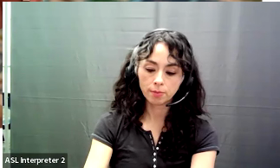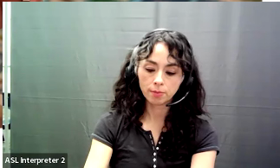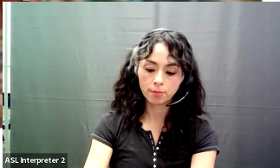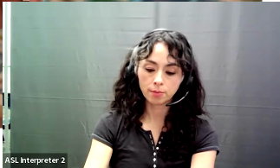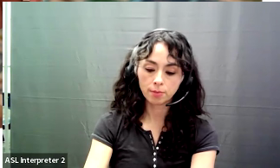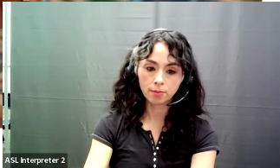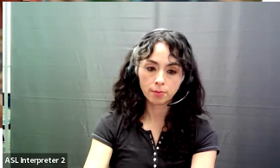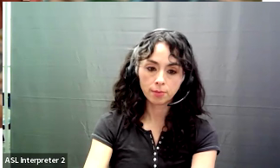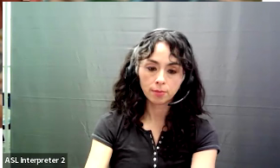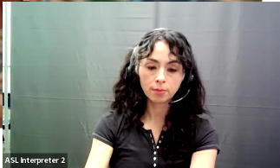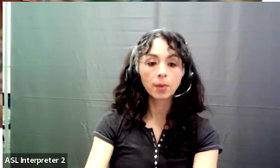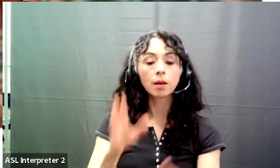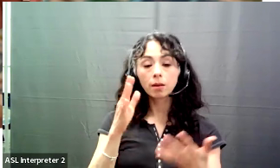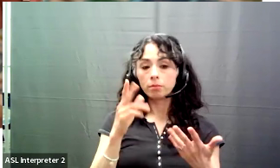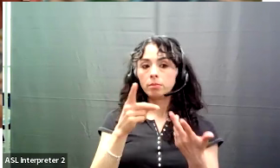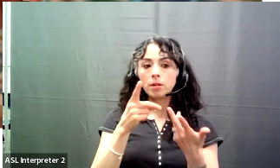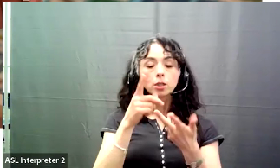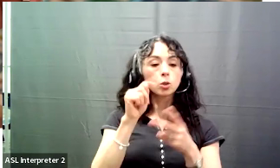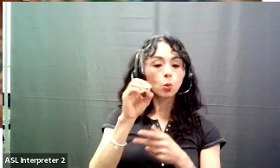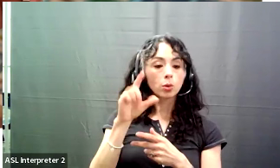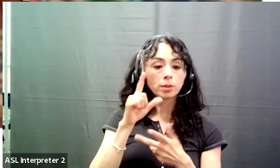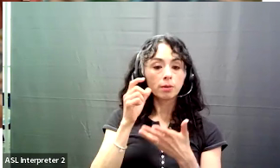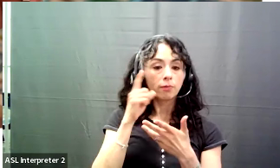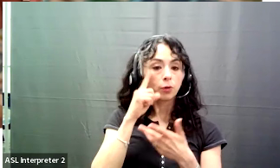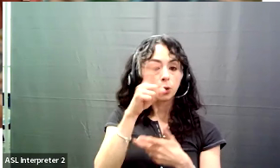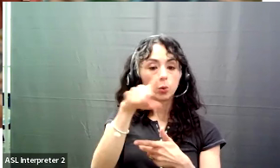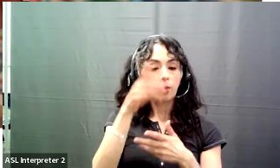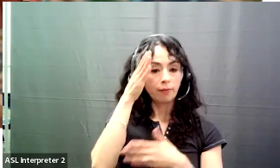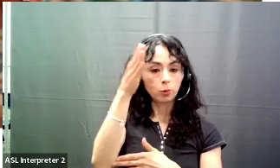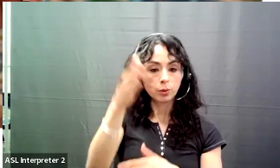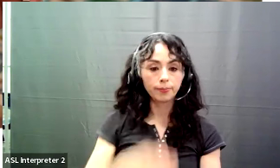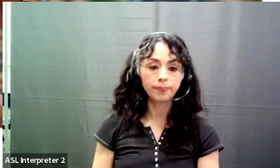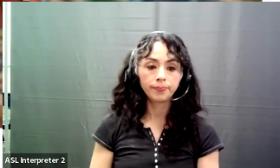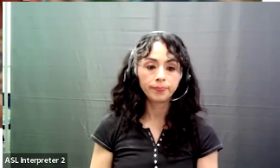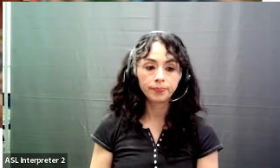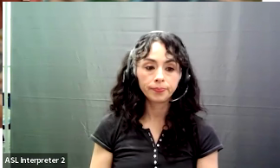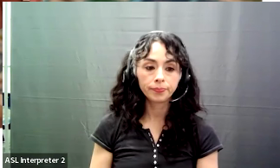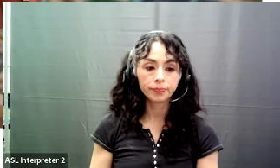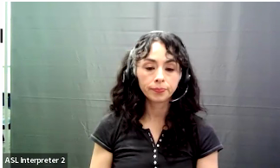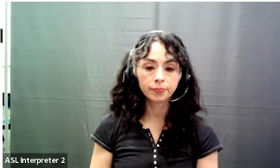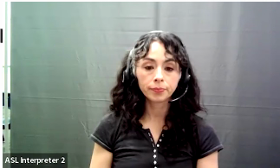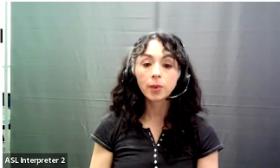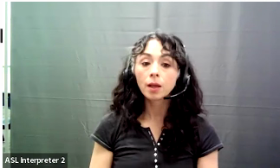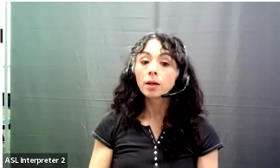that this becomes a tool that is important for all of you.